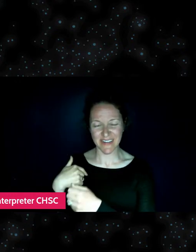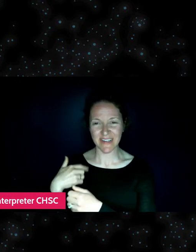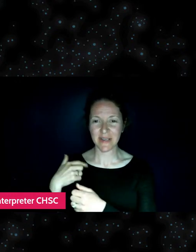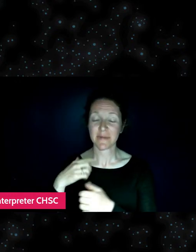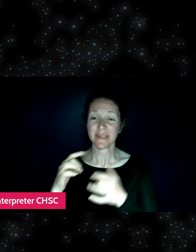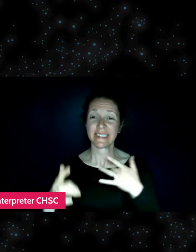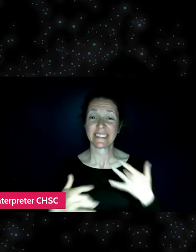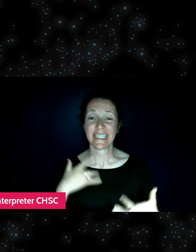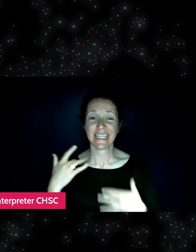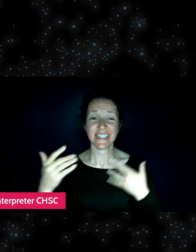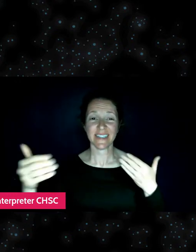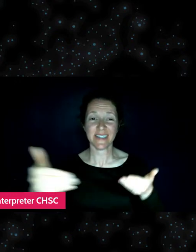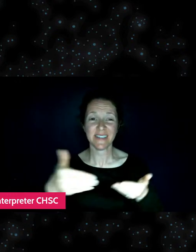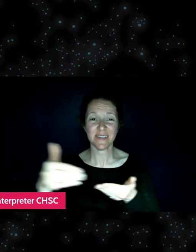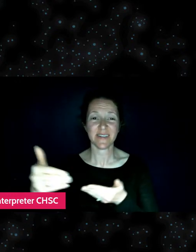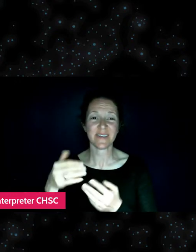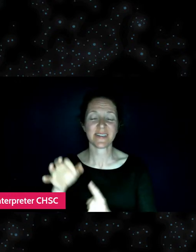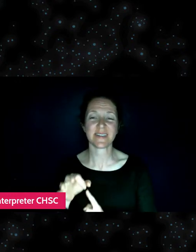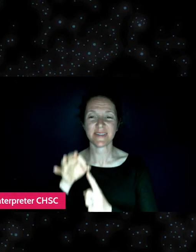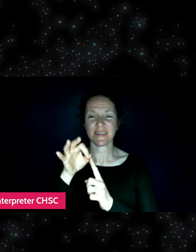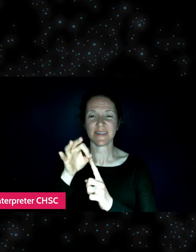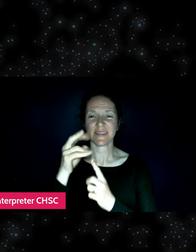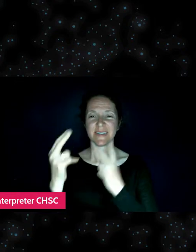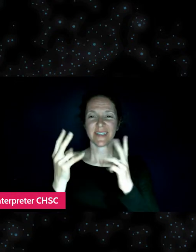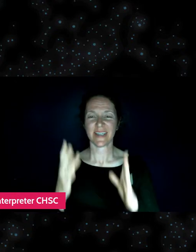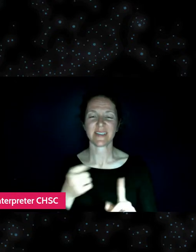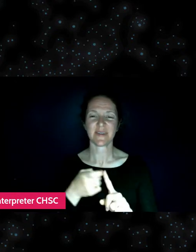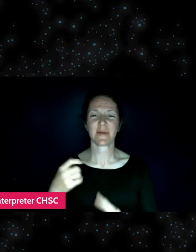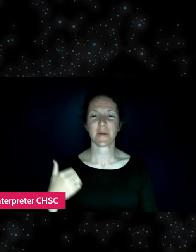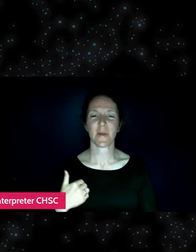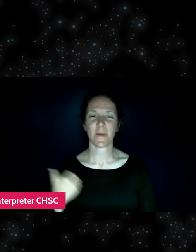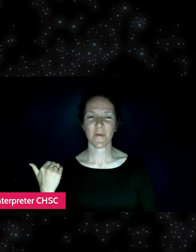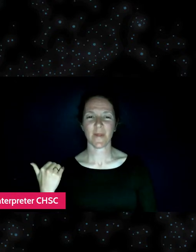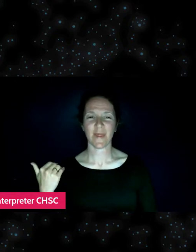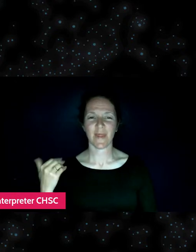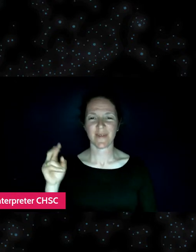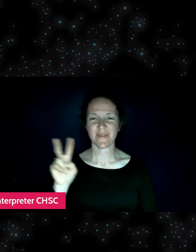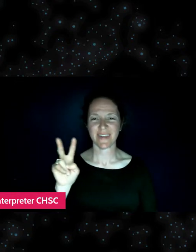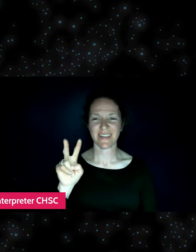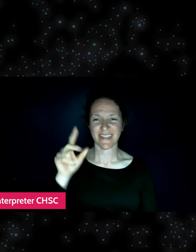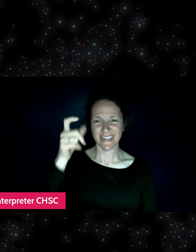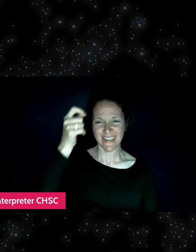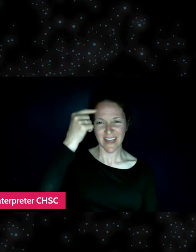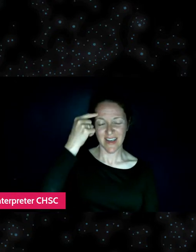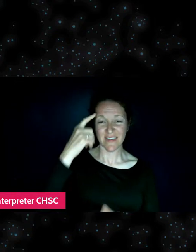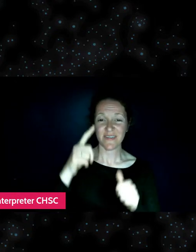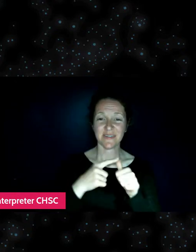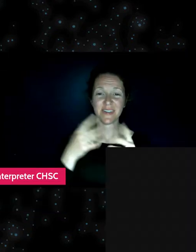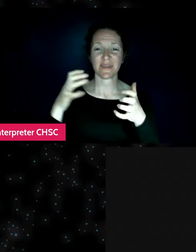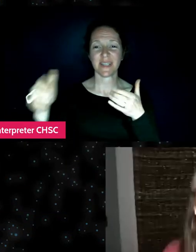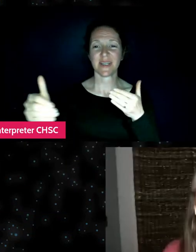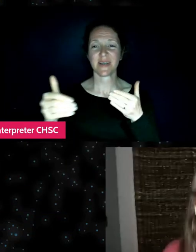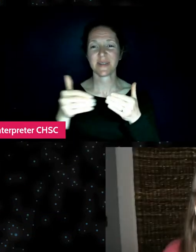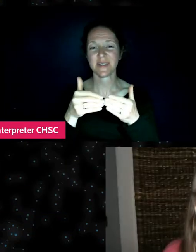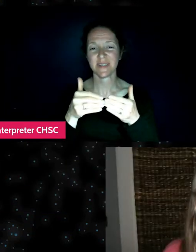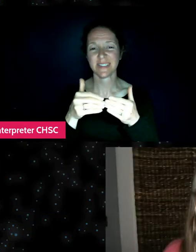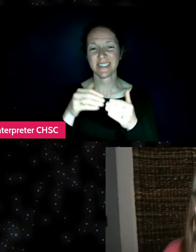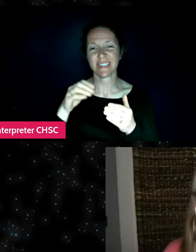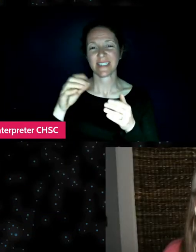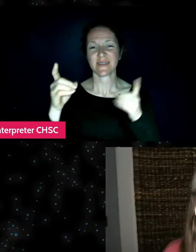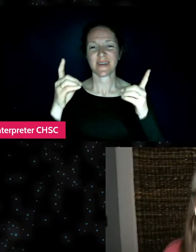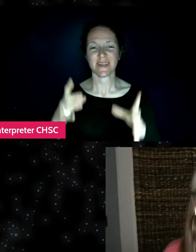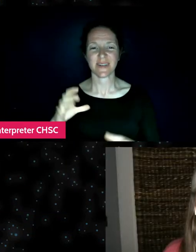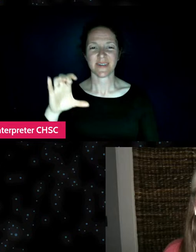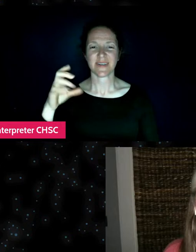some of my special guests from Youth v. Gov. I'd first like to welcome and introduce the director, Christi Cooper.